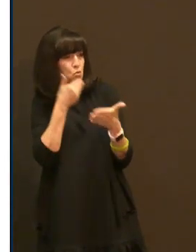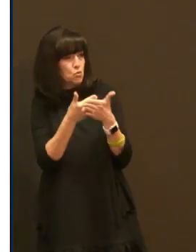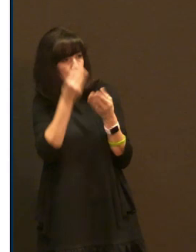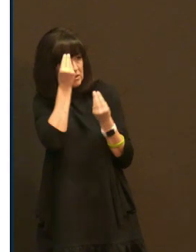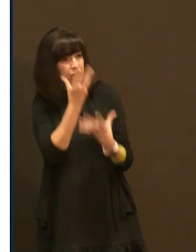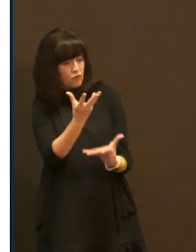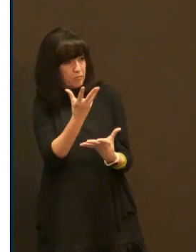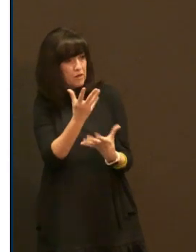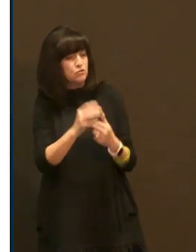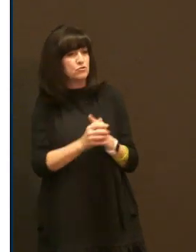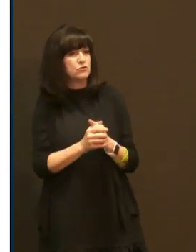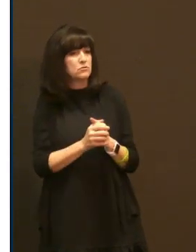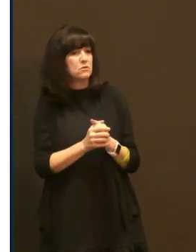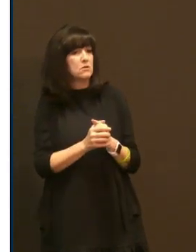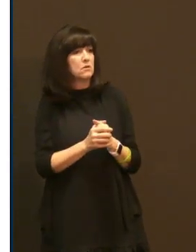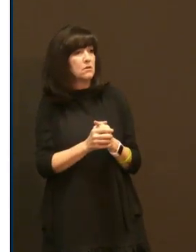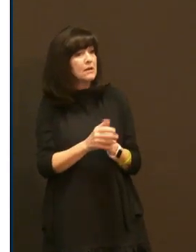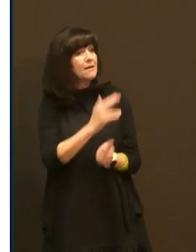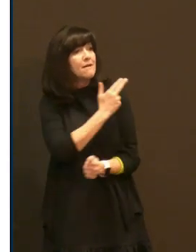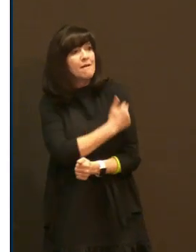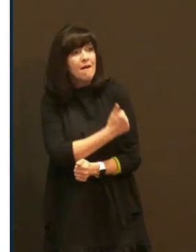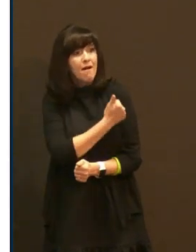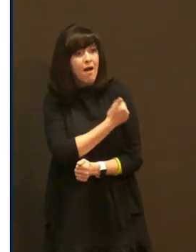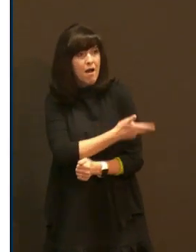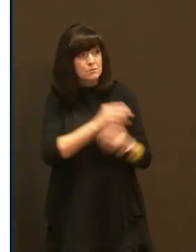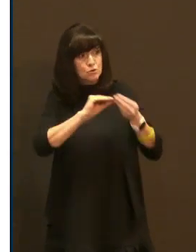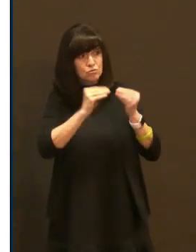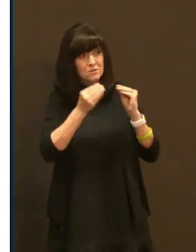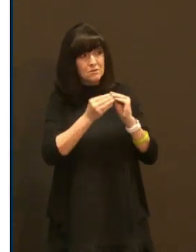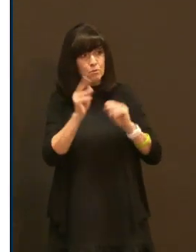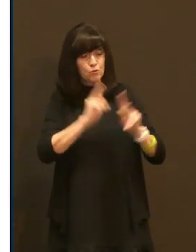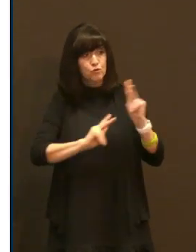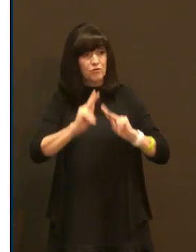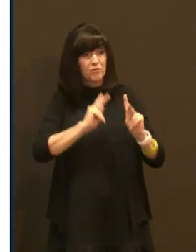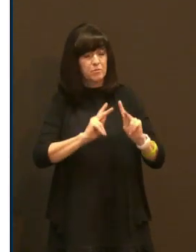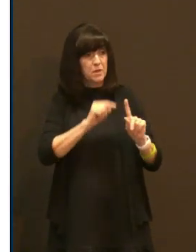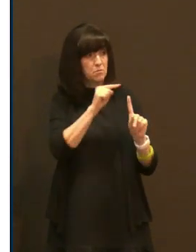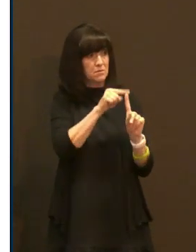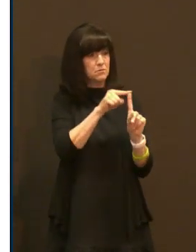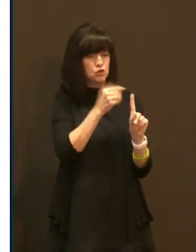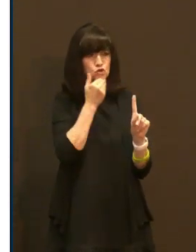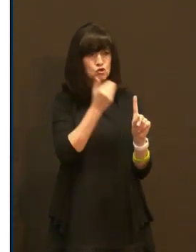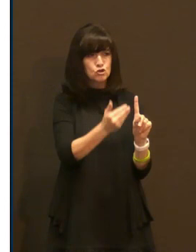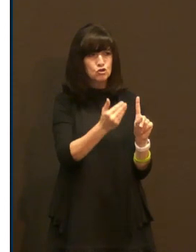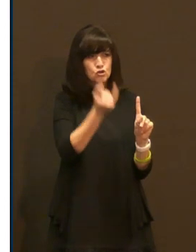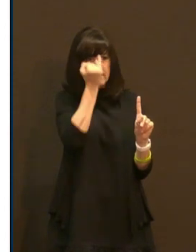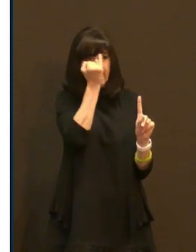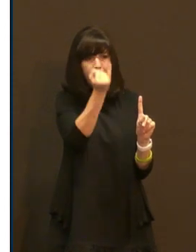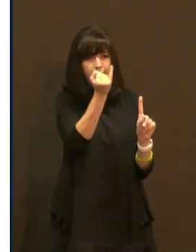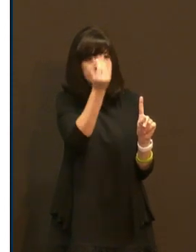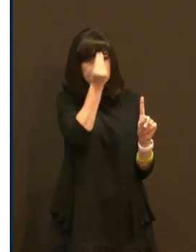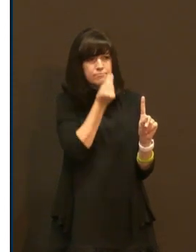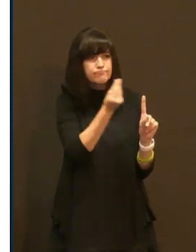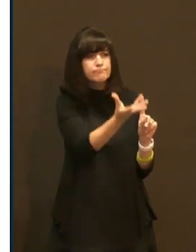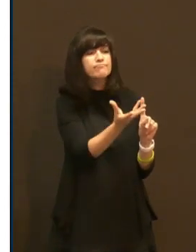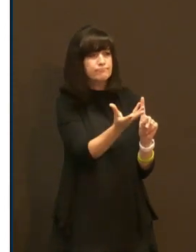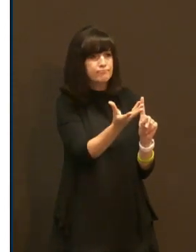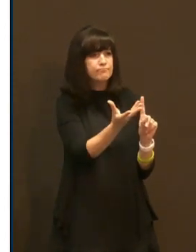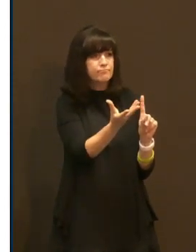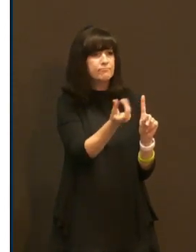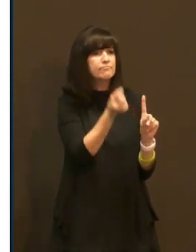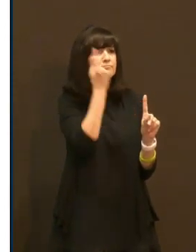Hospitalizations are not so much an early indicator, but they are a really good indicator of acuity in the